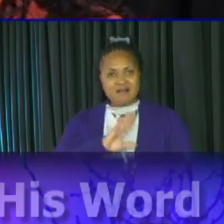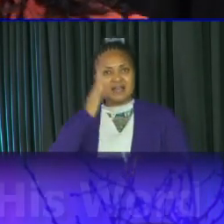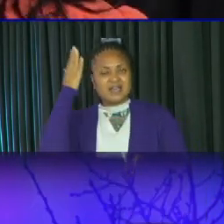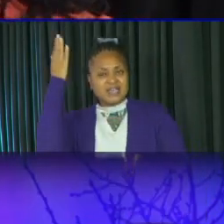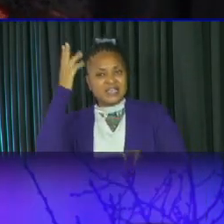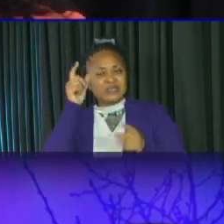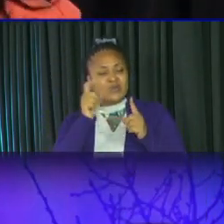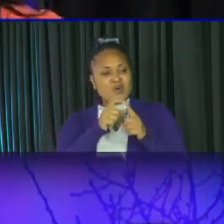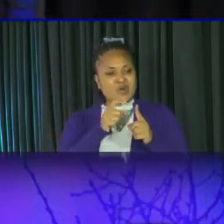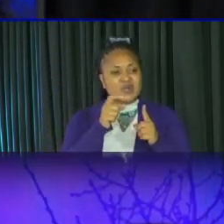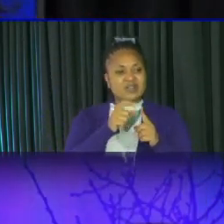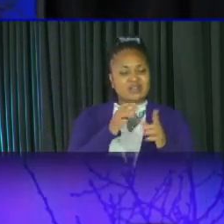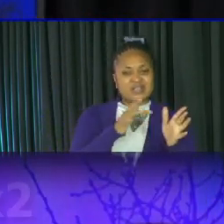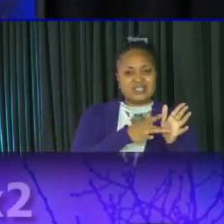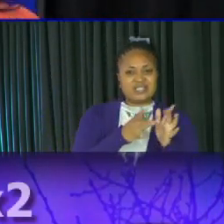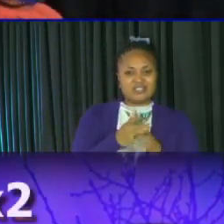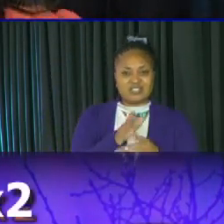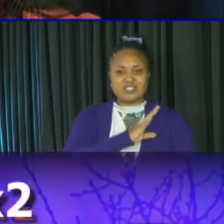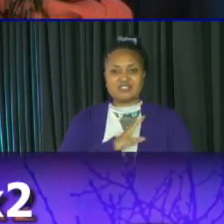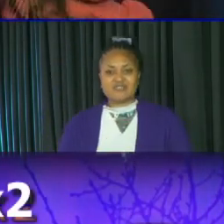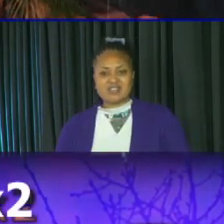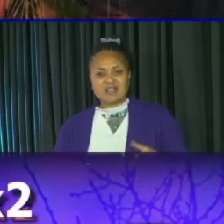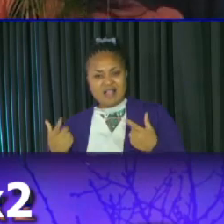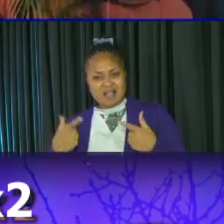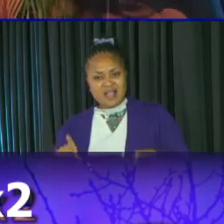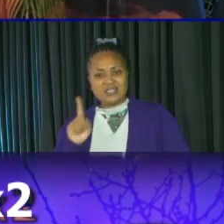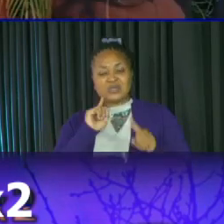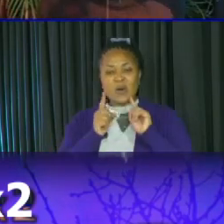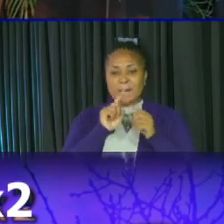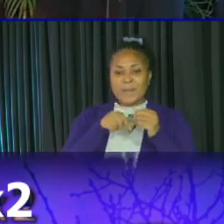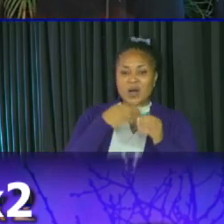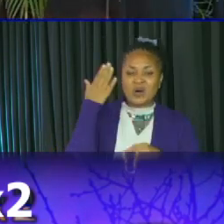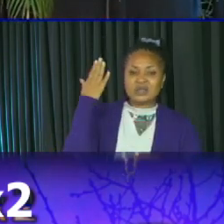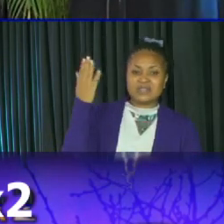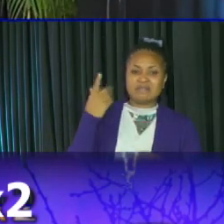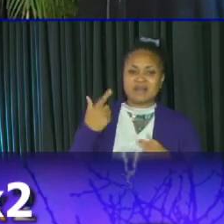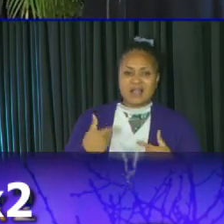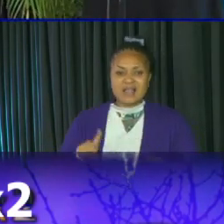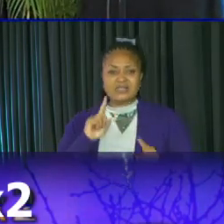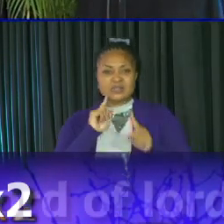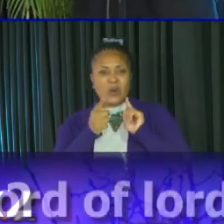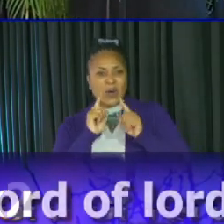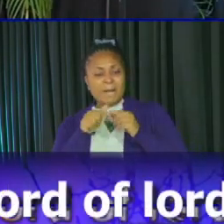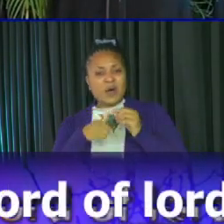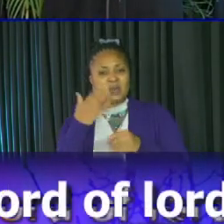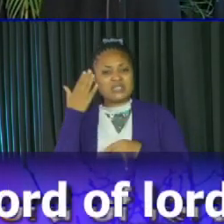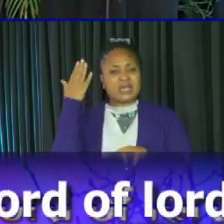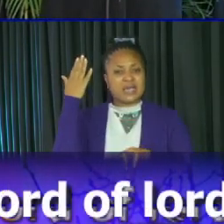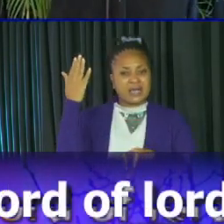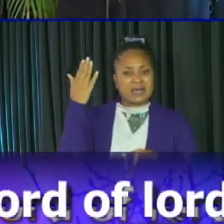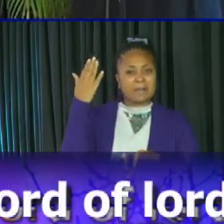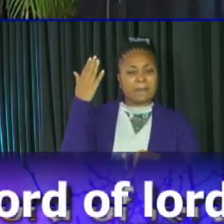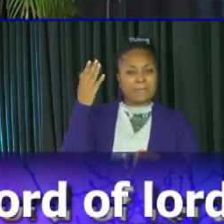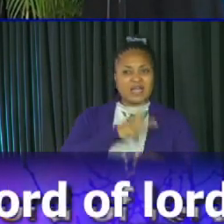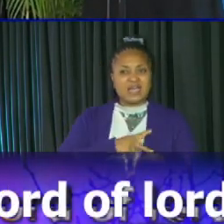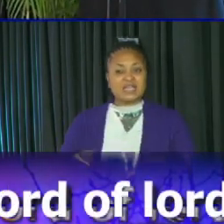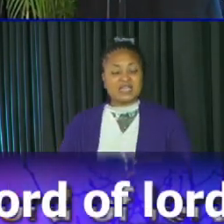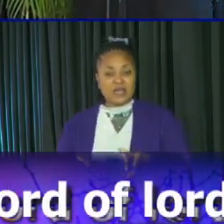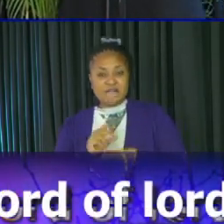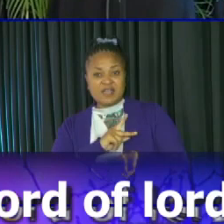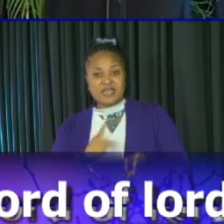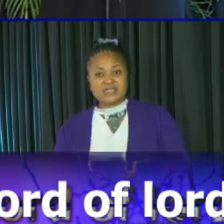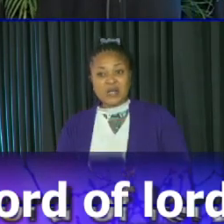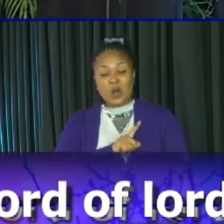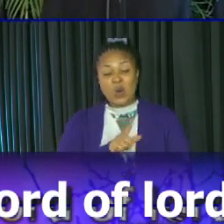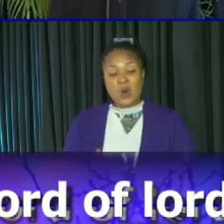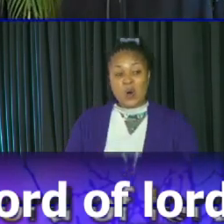Word. Jesus Christ, let's talk about, let's talk about let's Him. Talk about Him. King of kings and